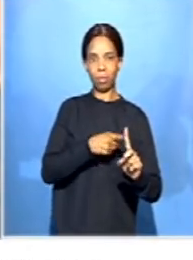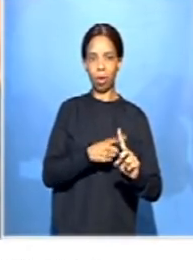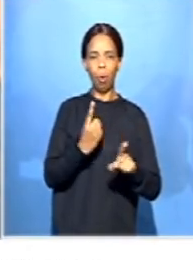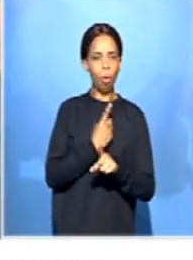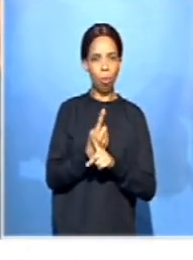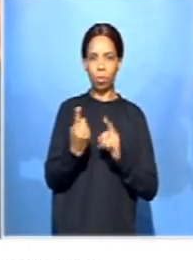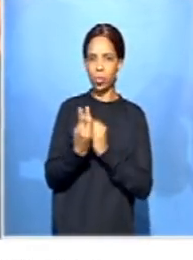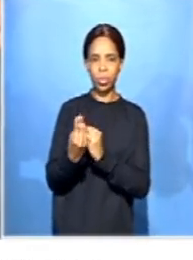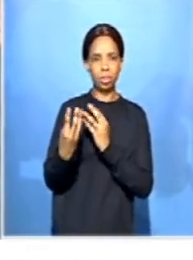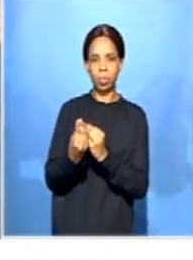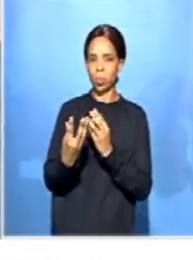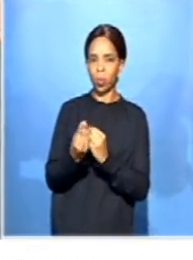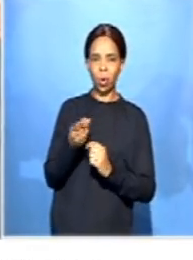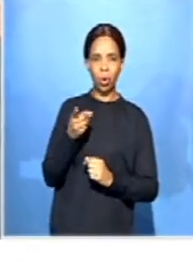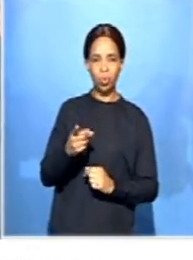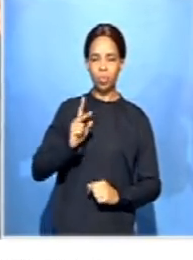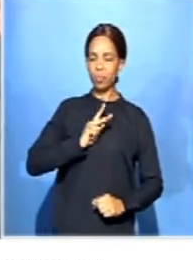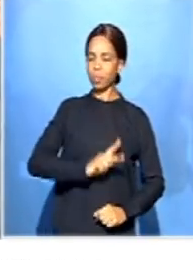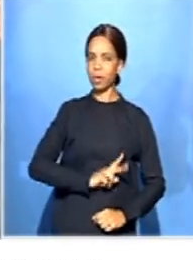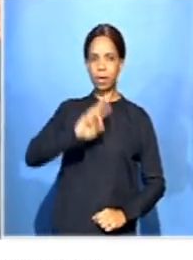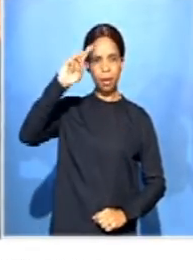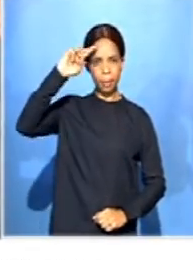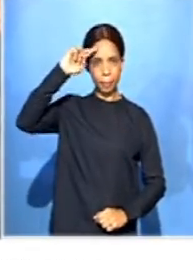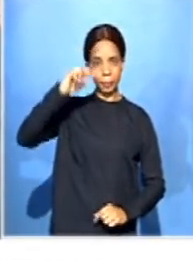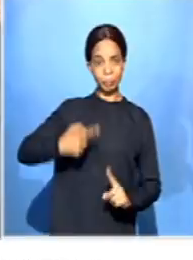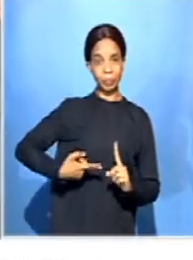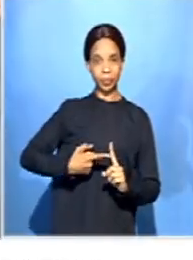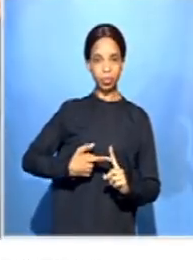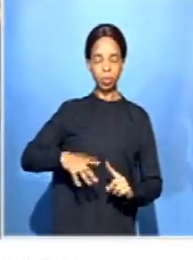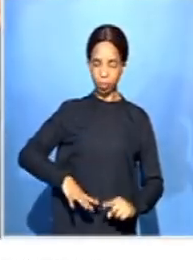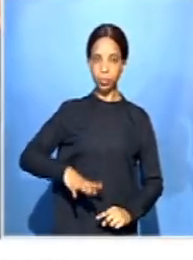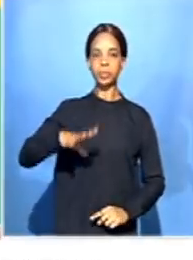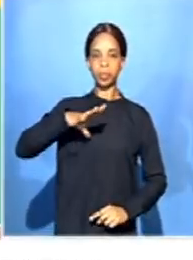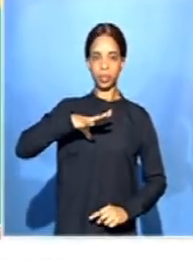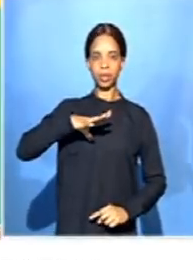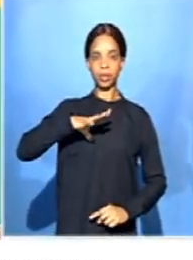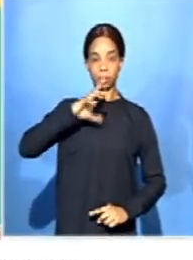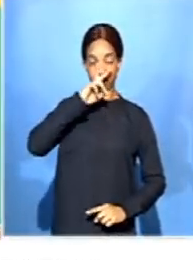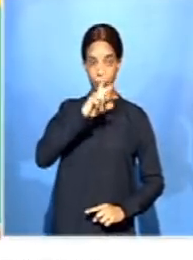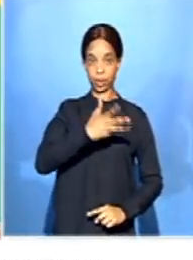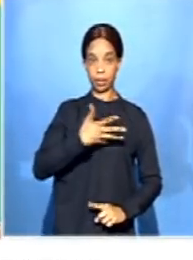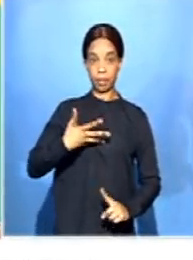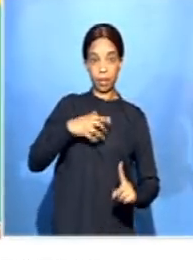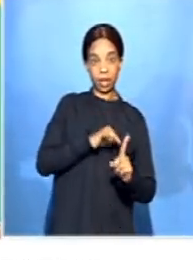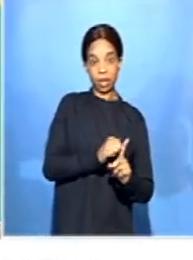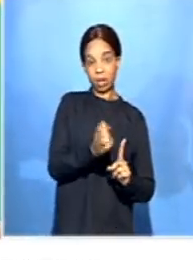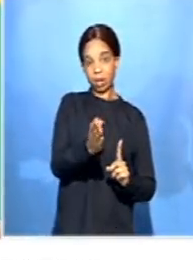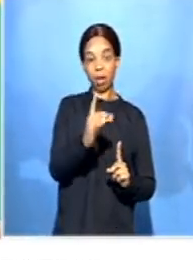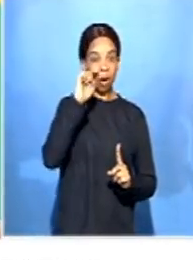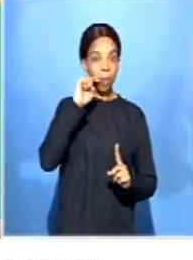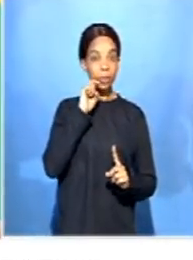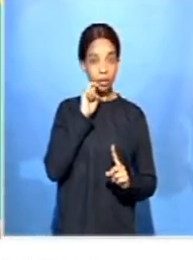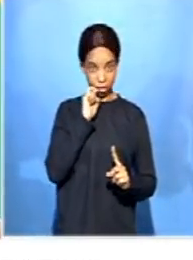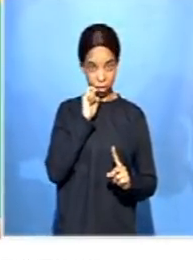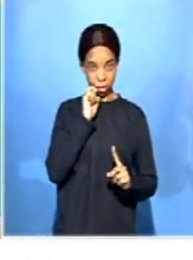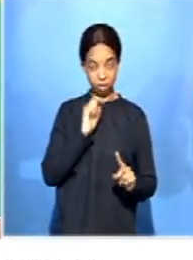na ithegile ka me Edna. Ene o mana gore o godile jang? O mana gore o godile jang? Le ditsala tsa ga me